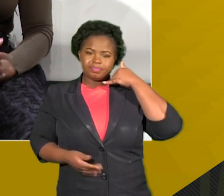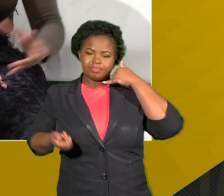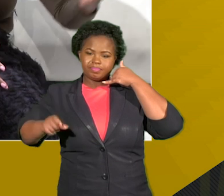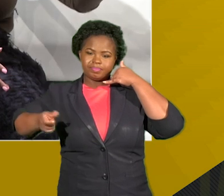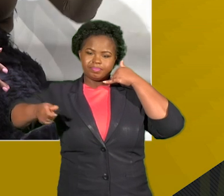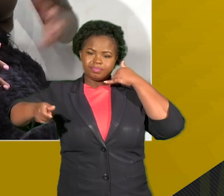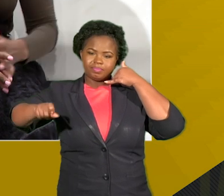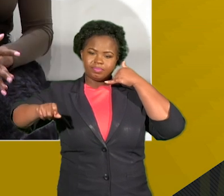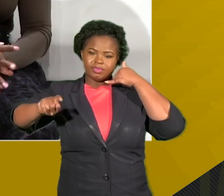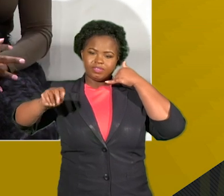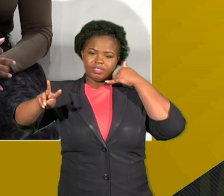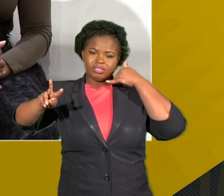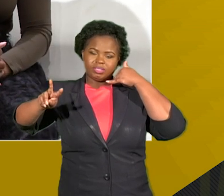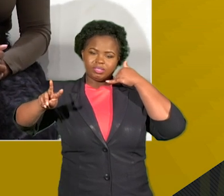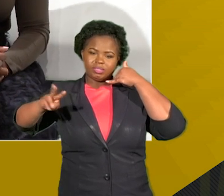Cishi TV.